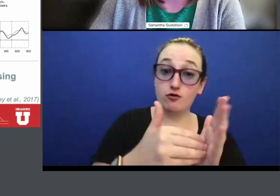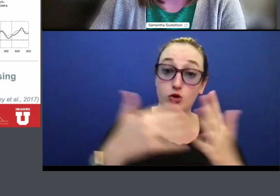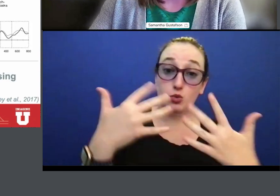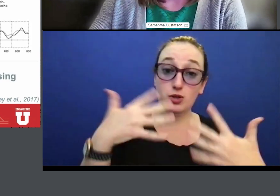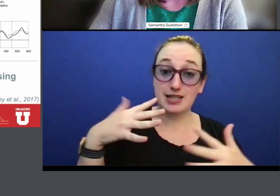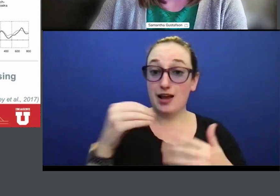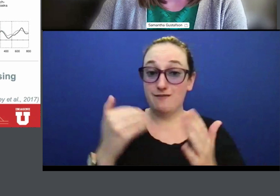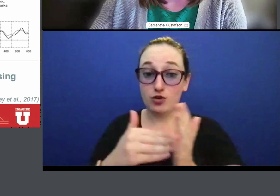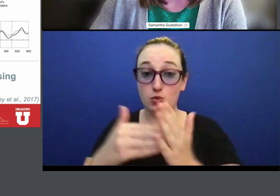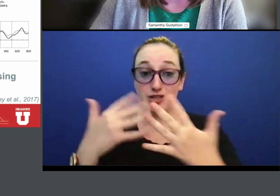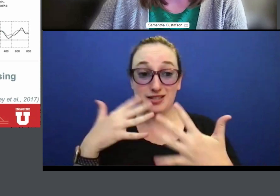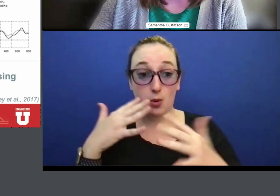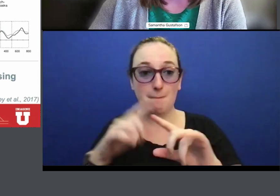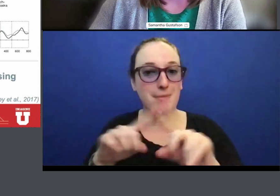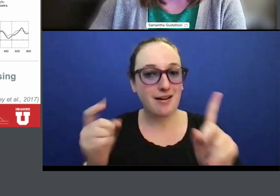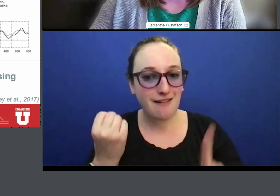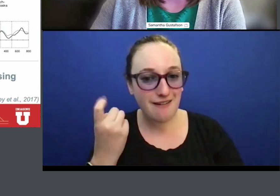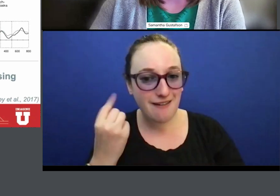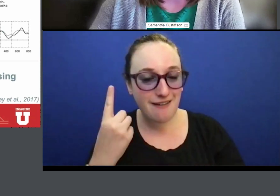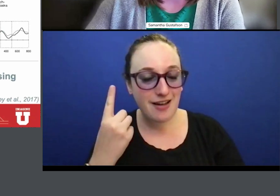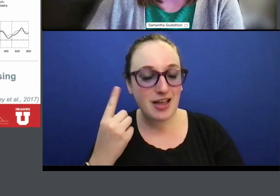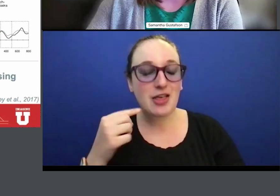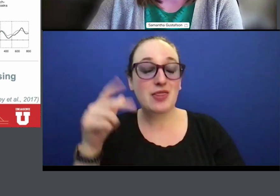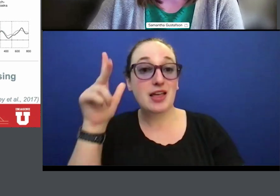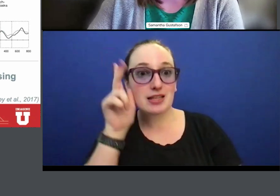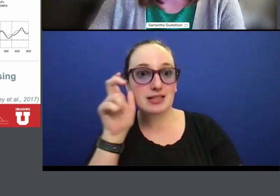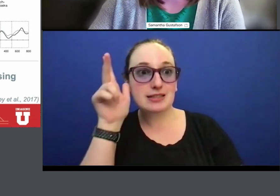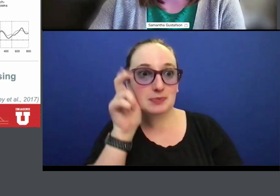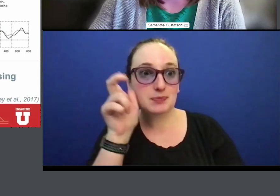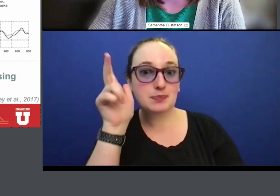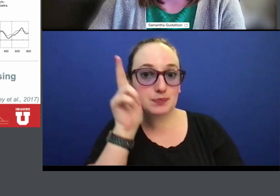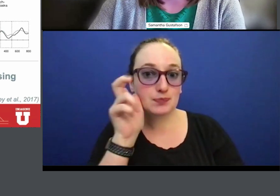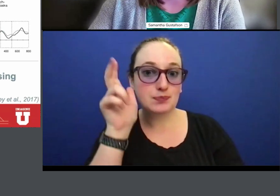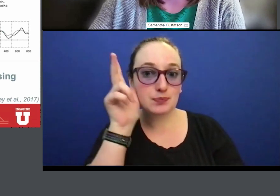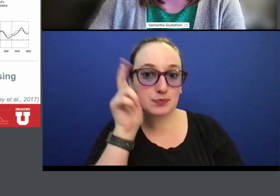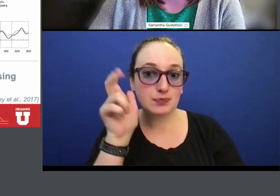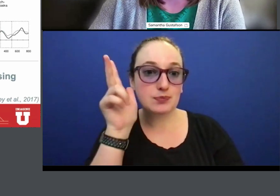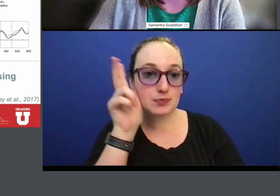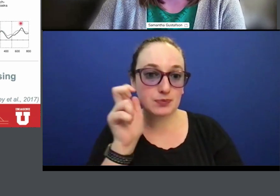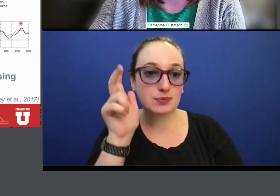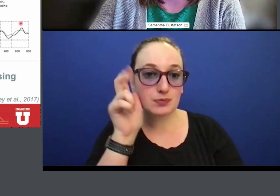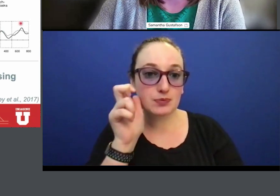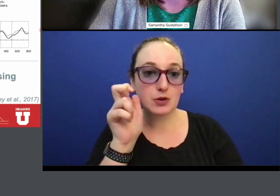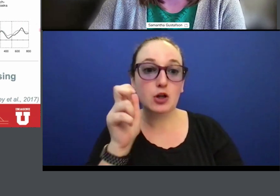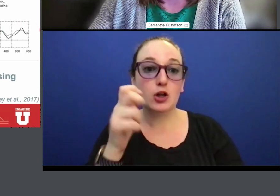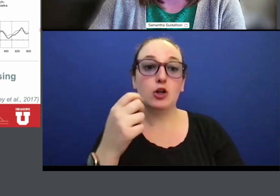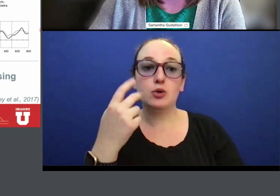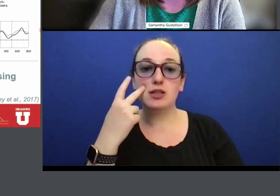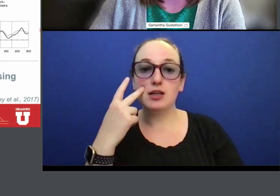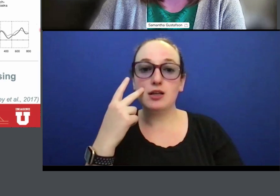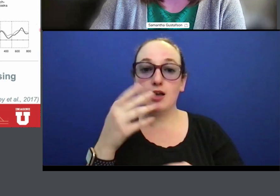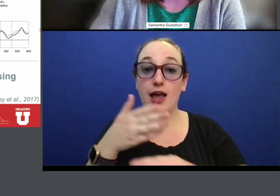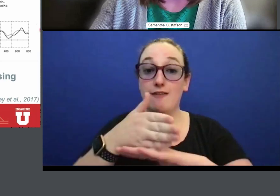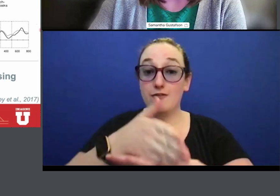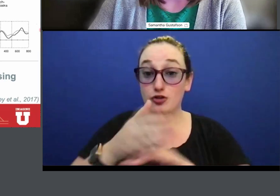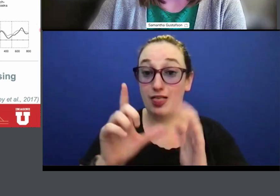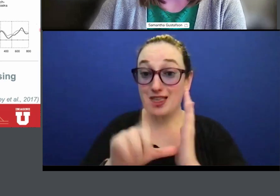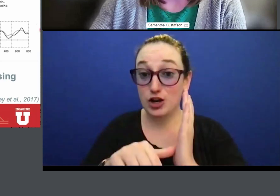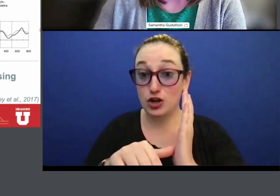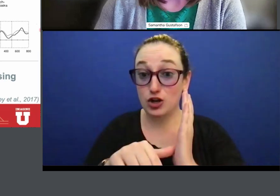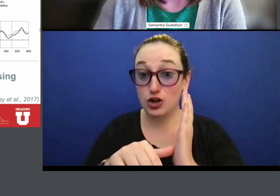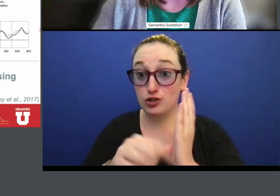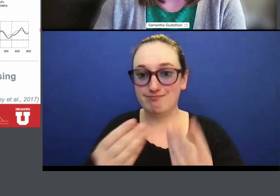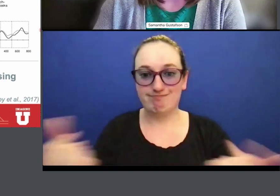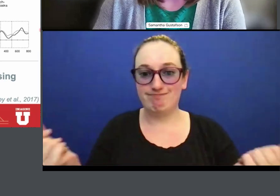sound. But after they listened to those speech processing tasks, you can see that that discrimination ability went away. And